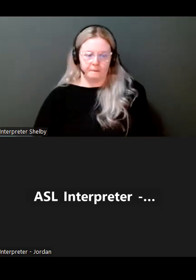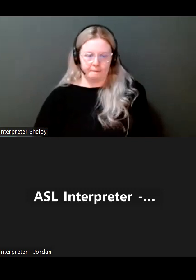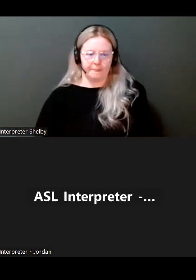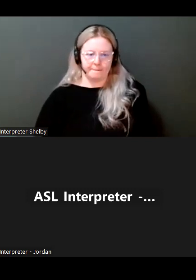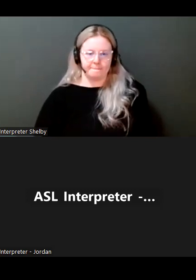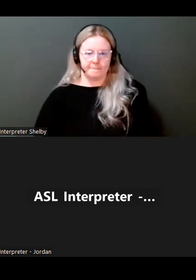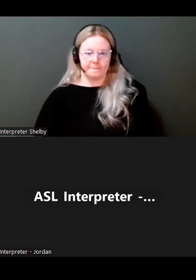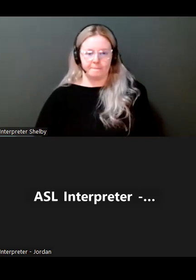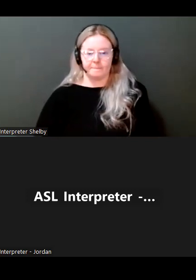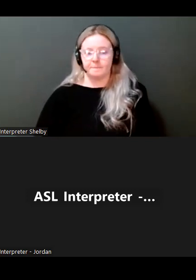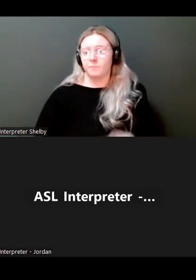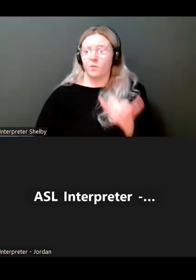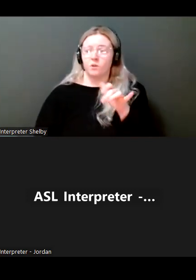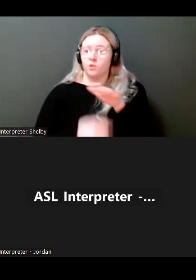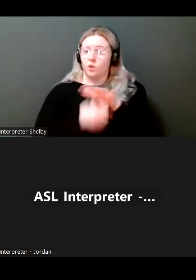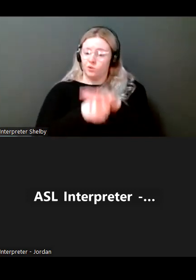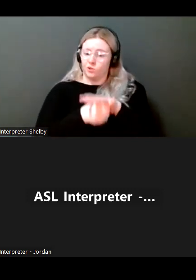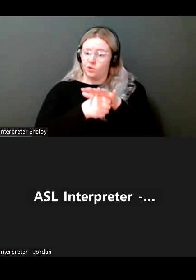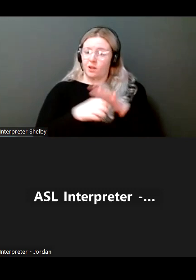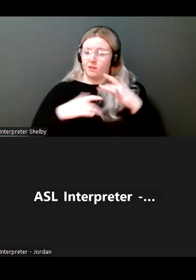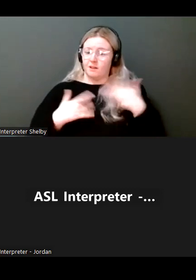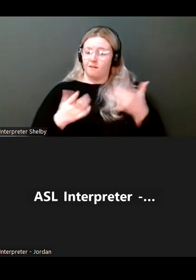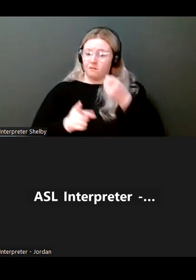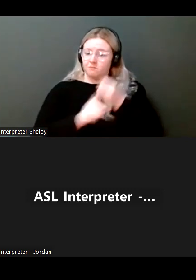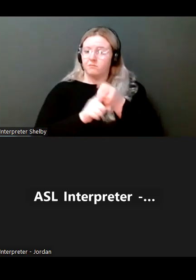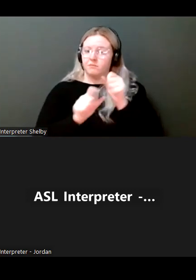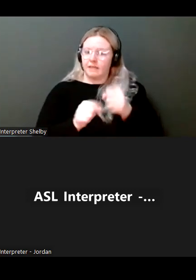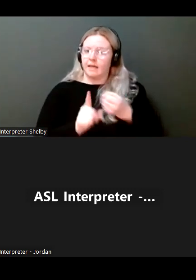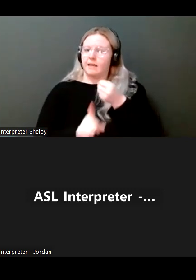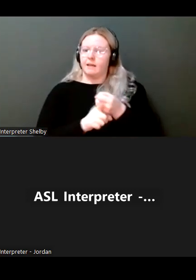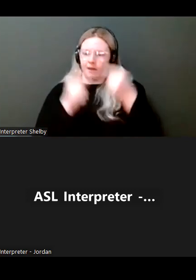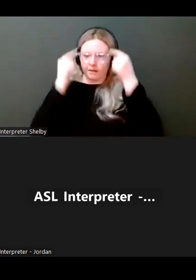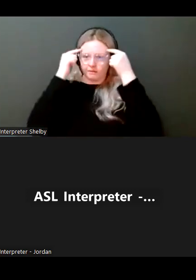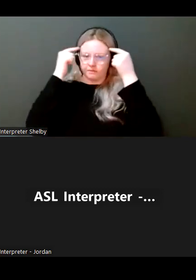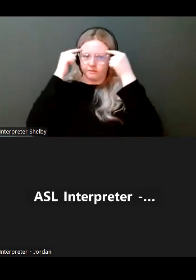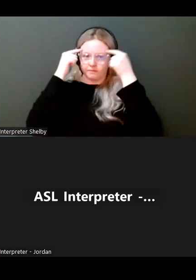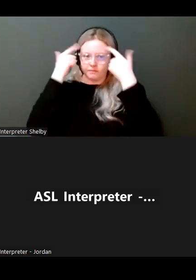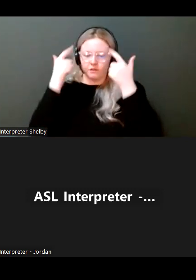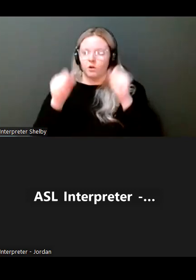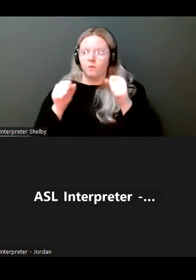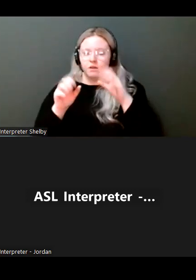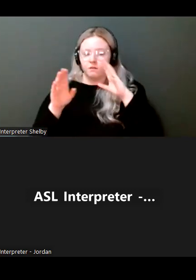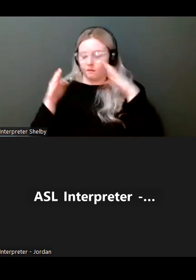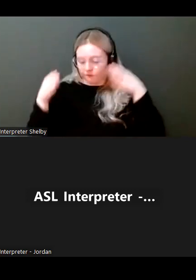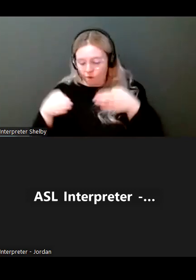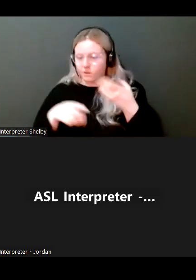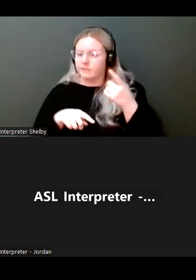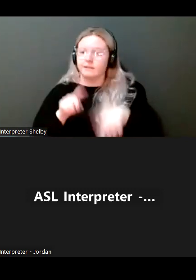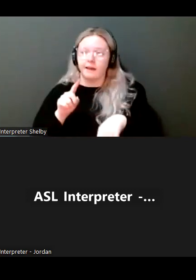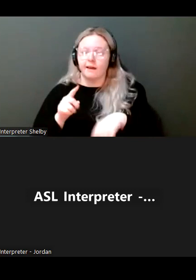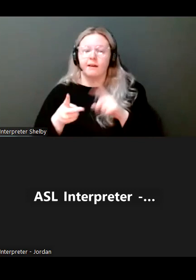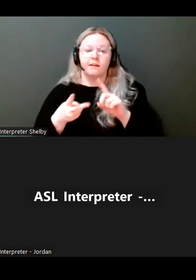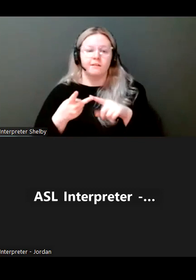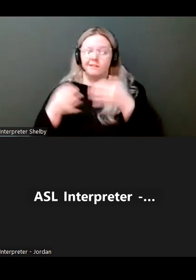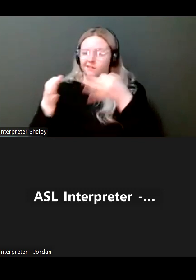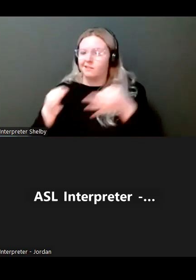stressful events can also impact our cognitive functioning, the way we think. So we might have more difficulty concentrating, making